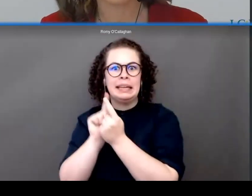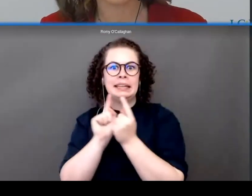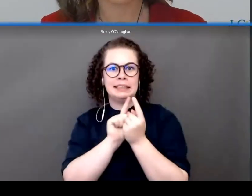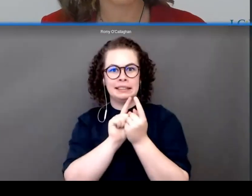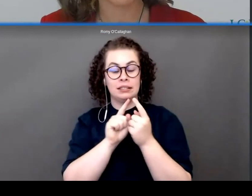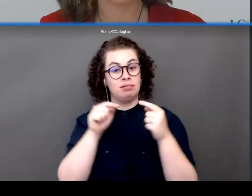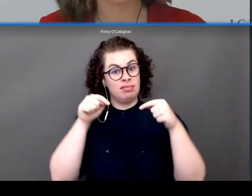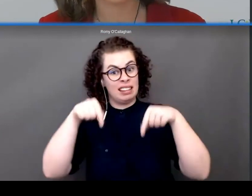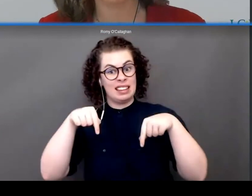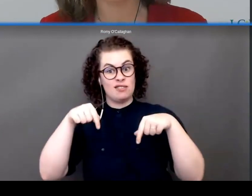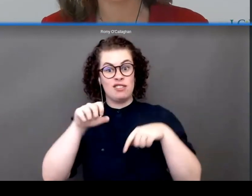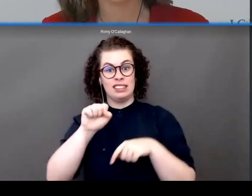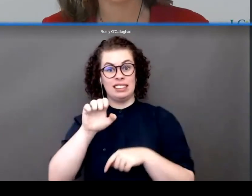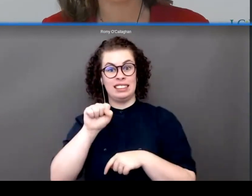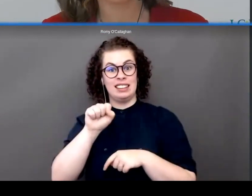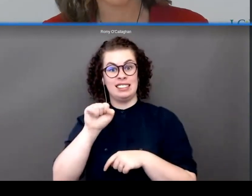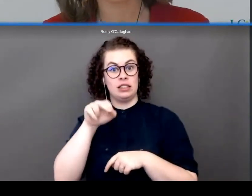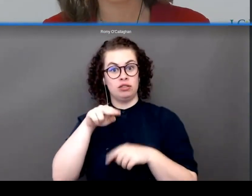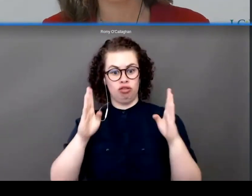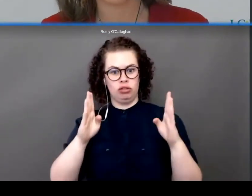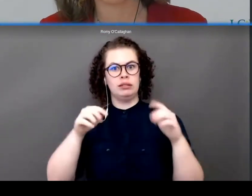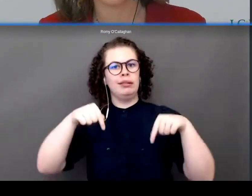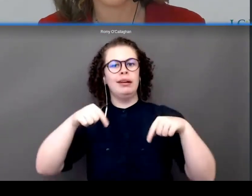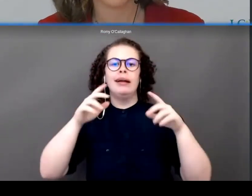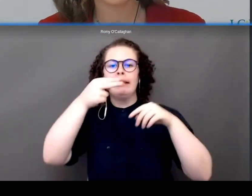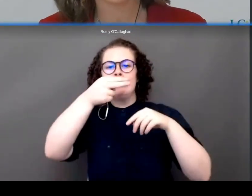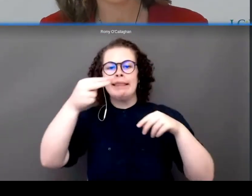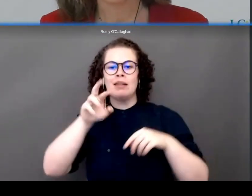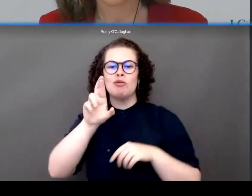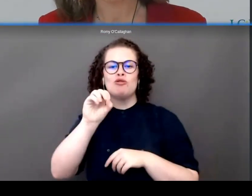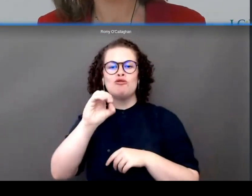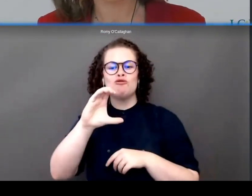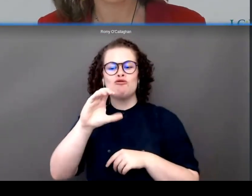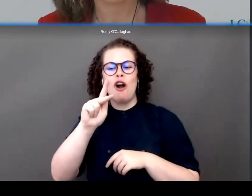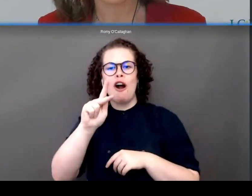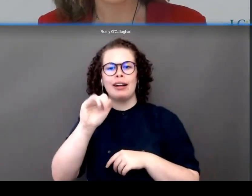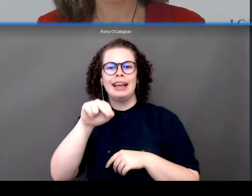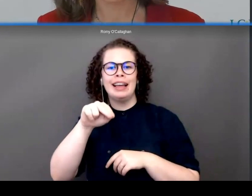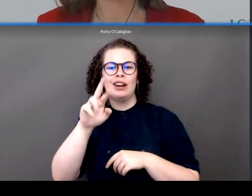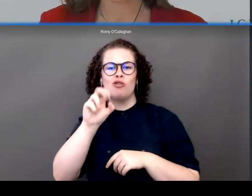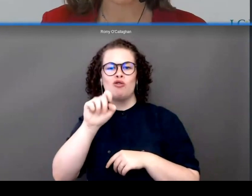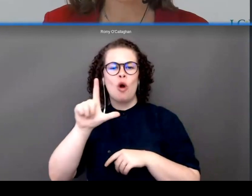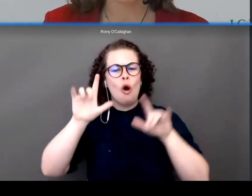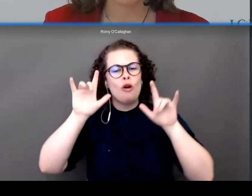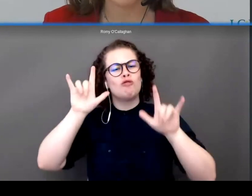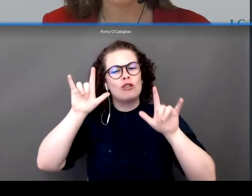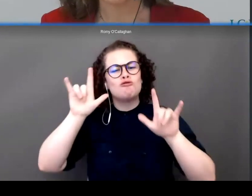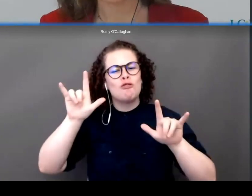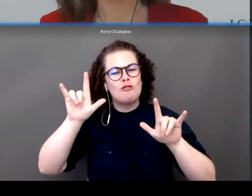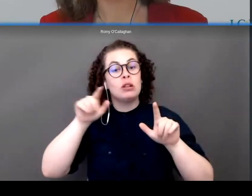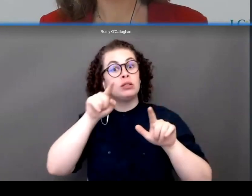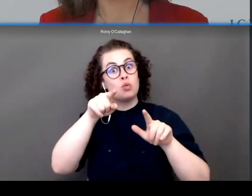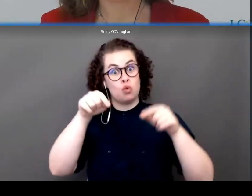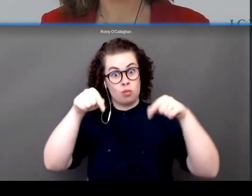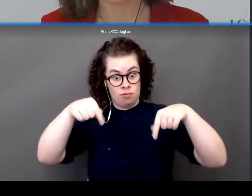session, as we were referring to this morning, is called Rock and Roll Networking. Have a look. If you go back to the lobby,